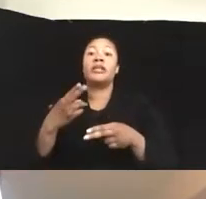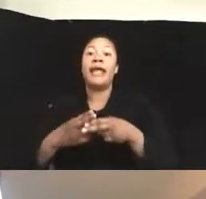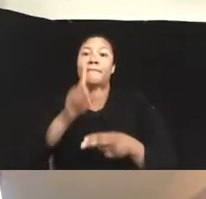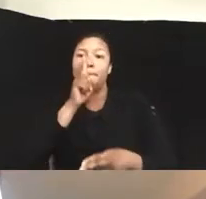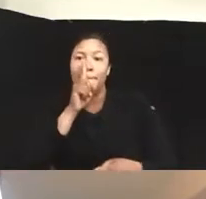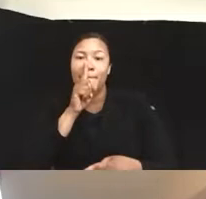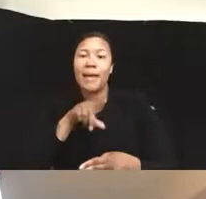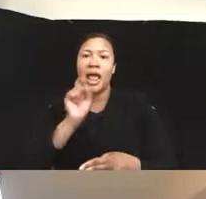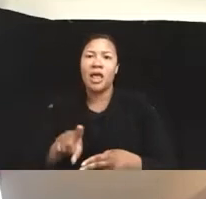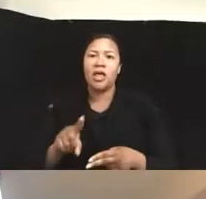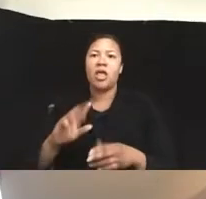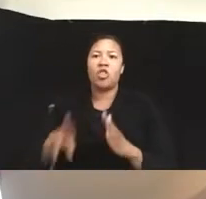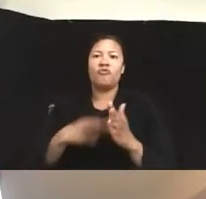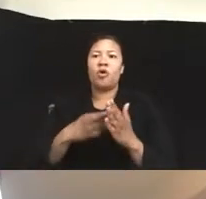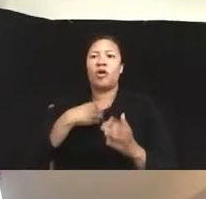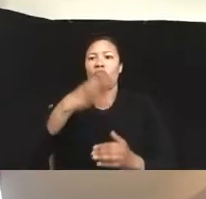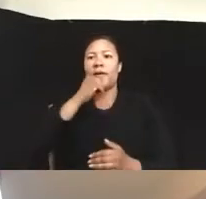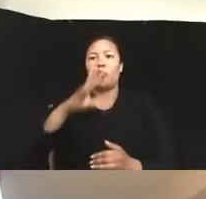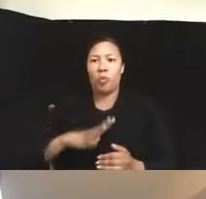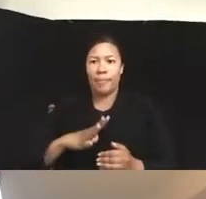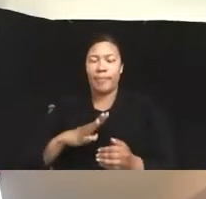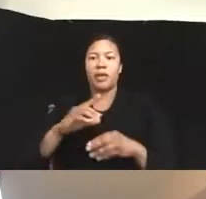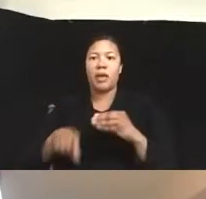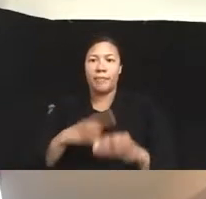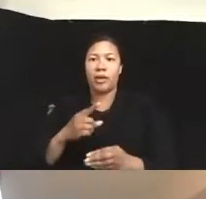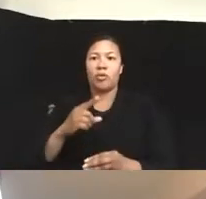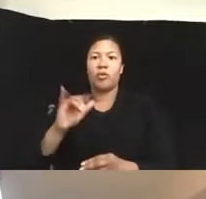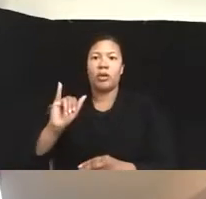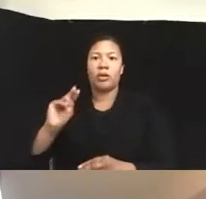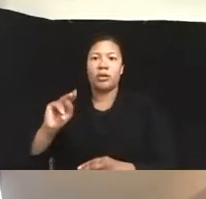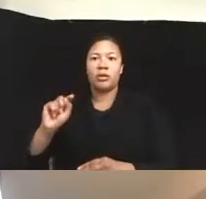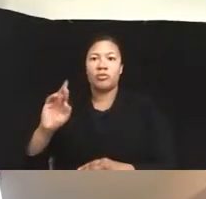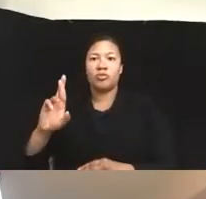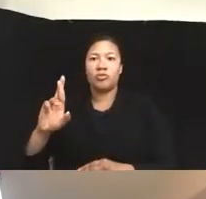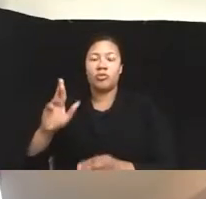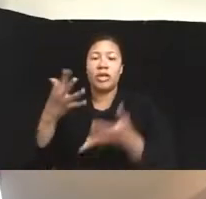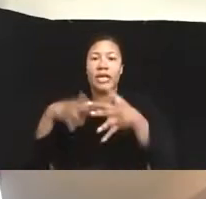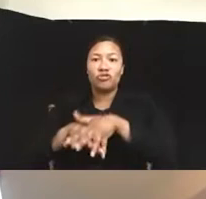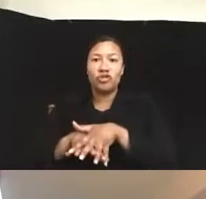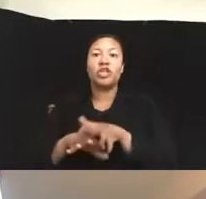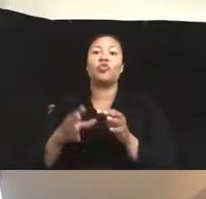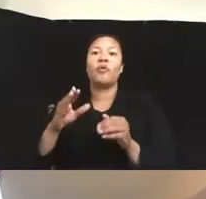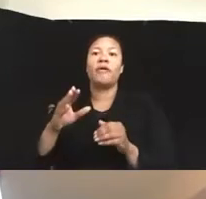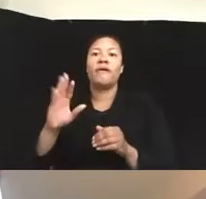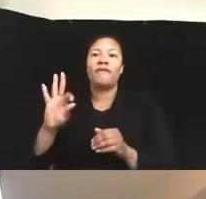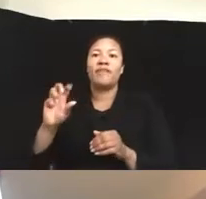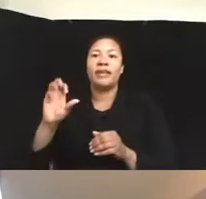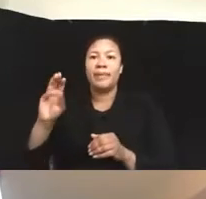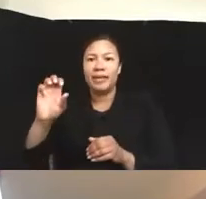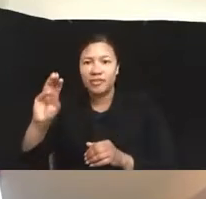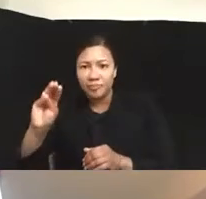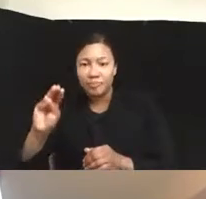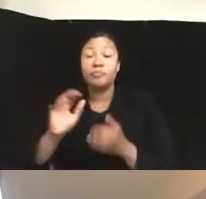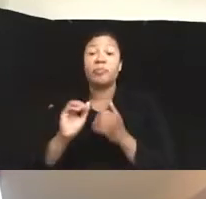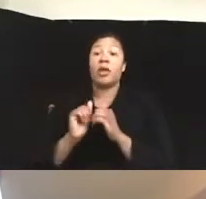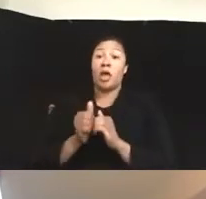white women in context of intersectional feminism. And then Julian Hector, he, him, says, how do you think students at American University